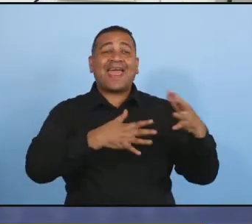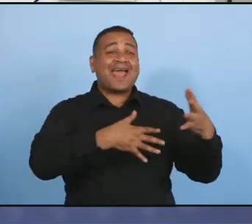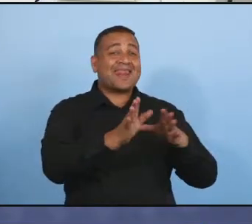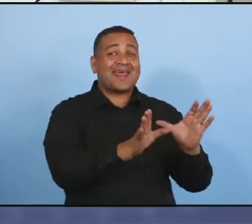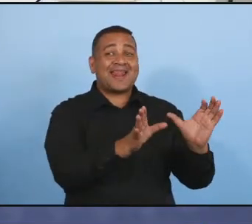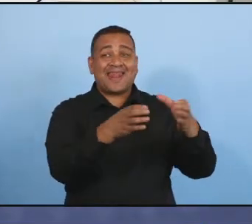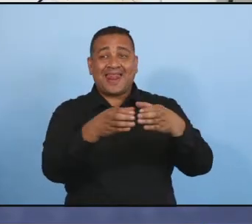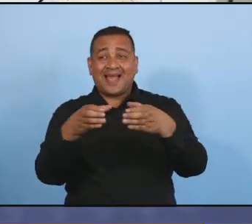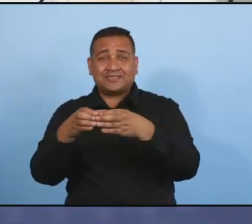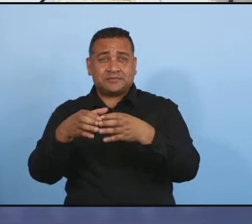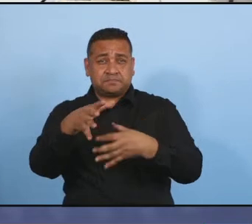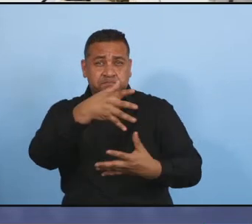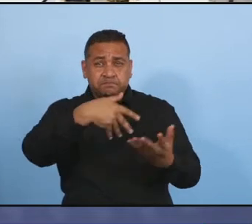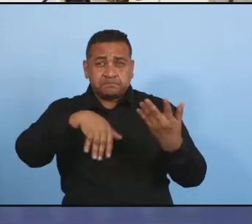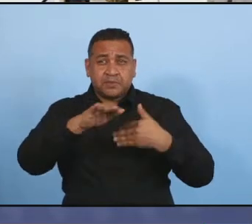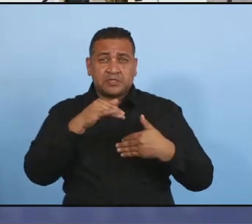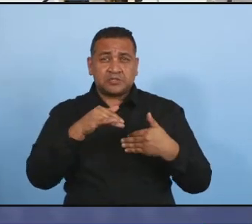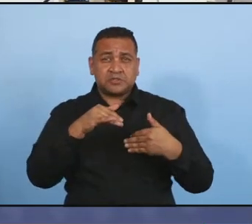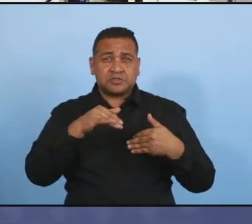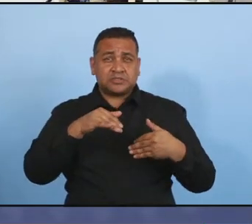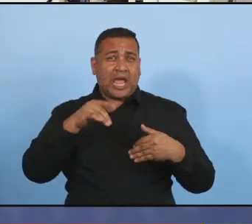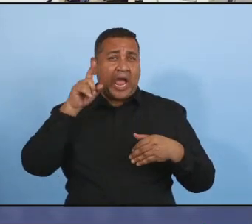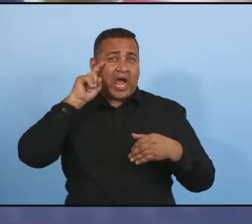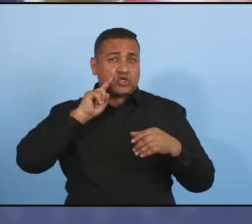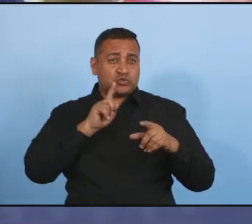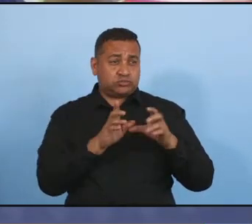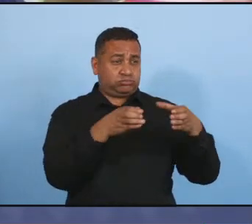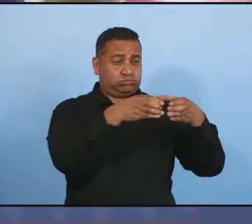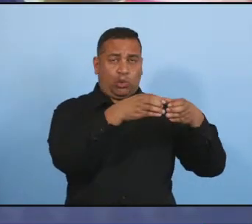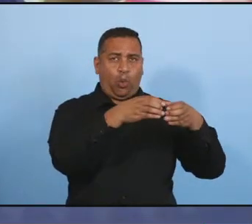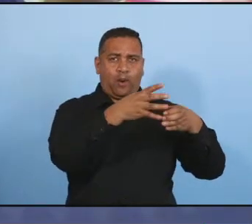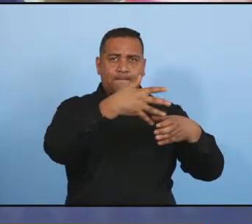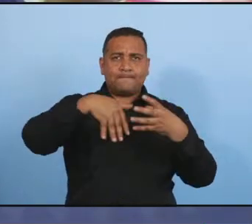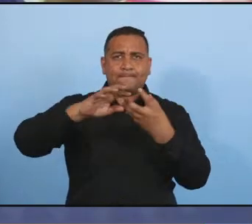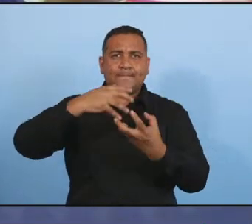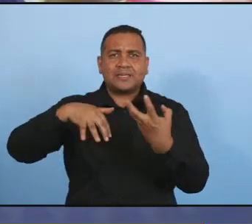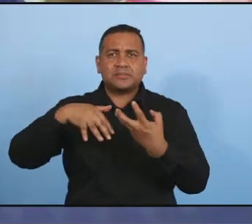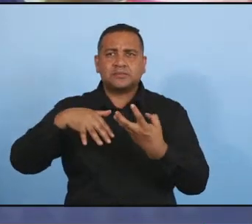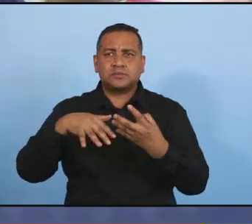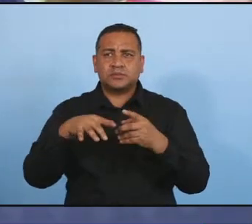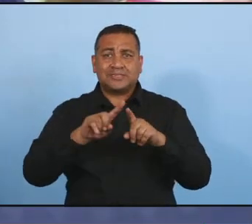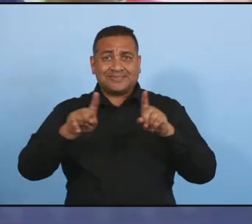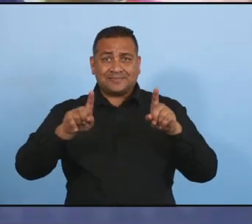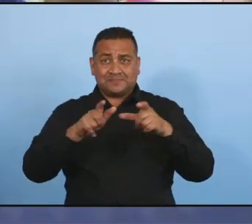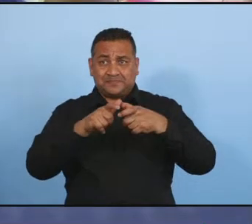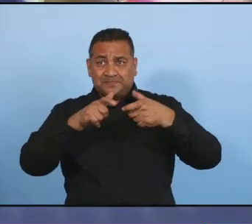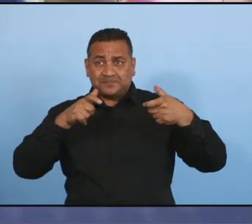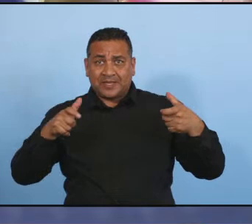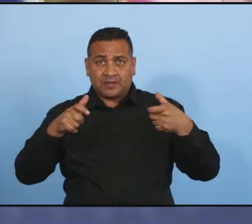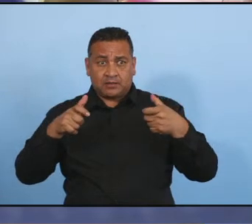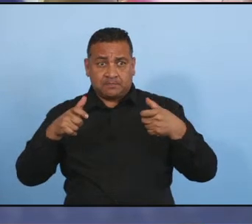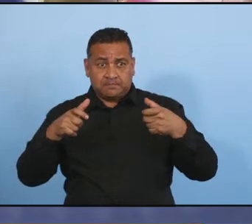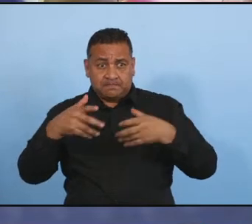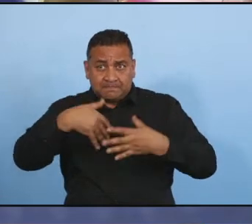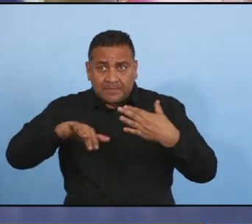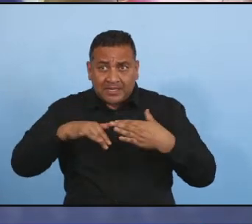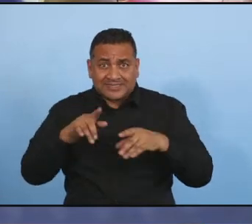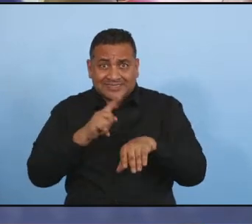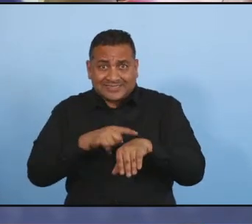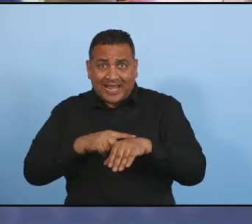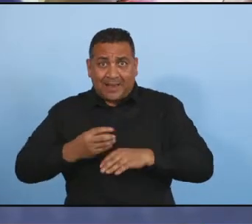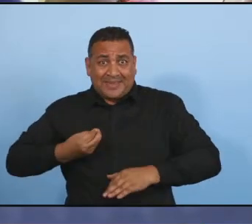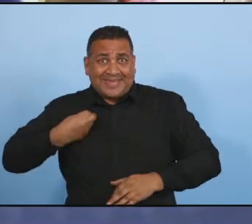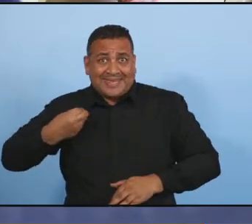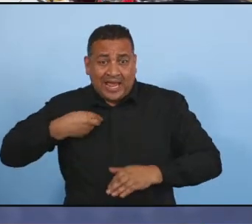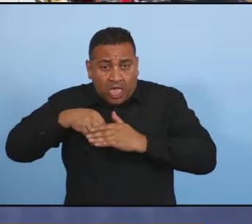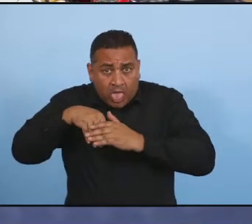of different age groups, different interests? It's definitely a mix of different age groups. Sometimes we get youngsters, well, I'm feeling a little bit old at